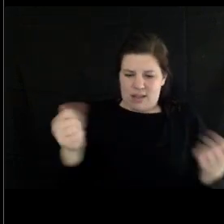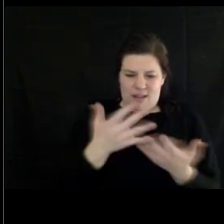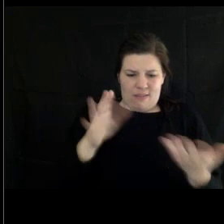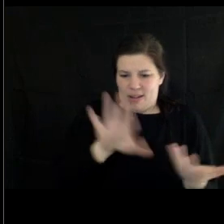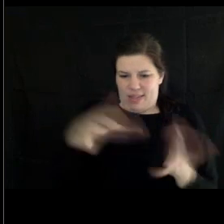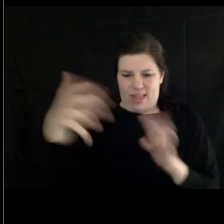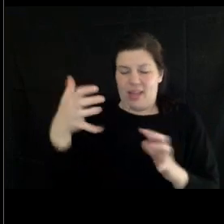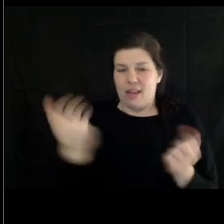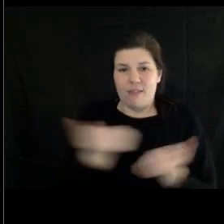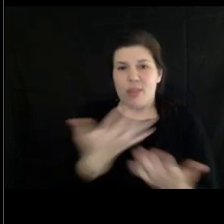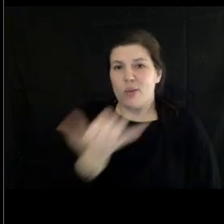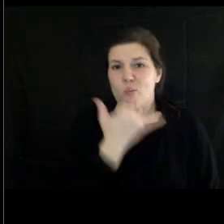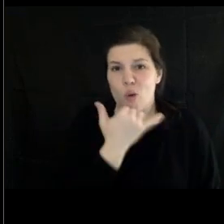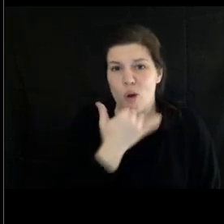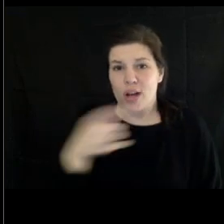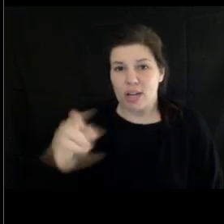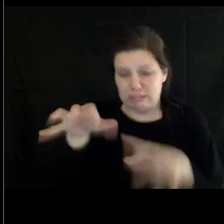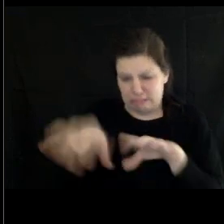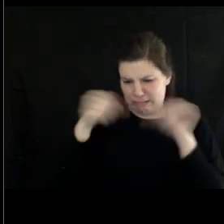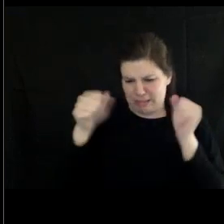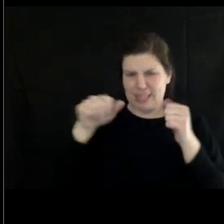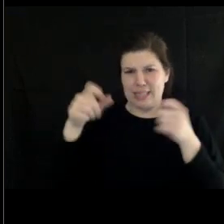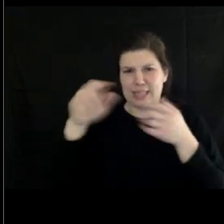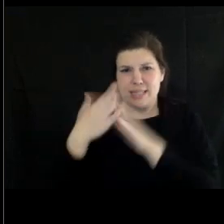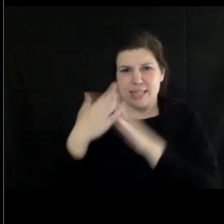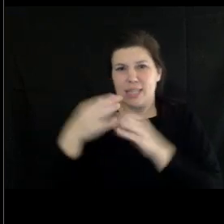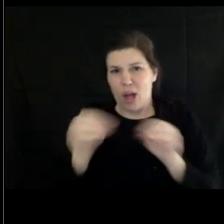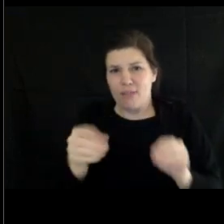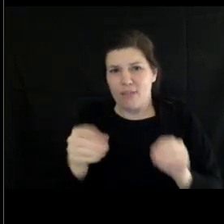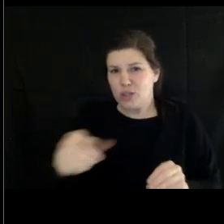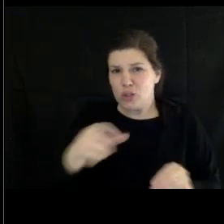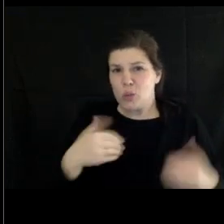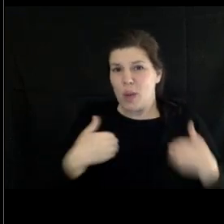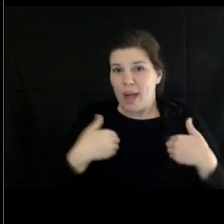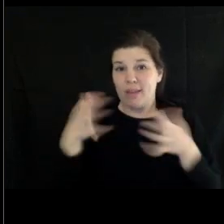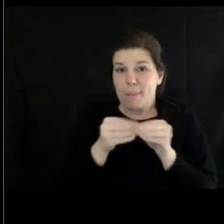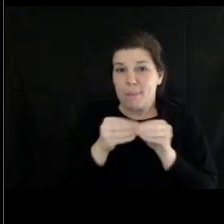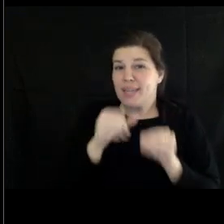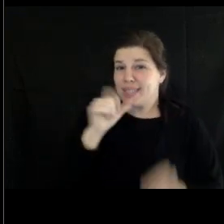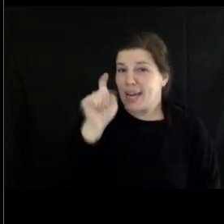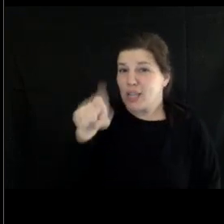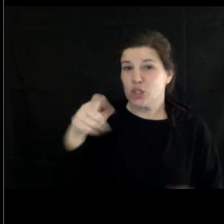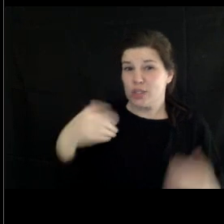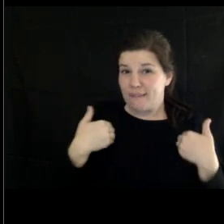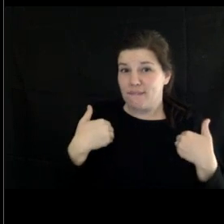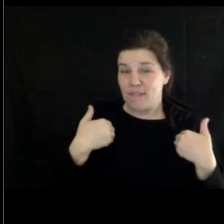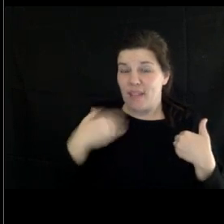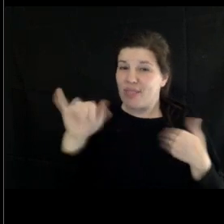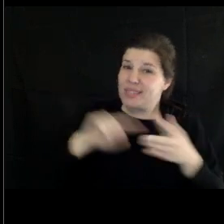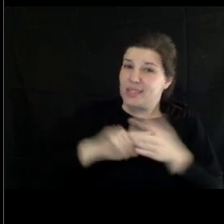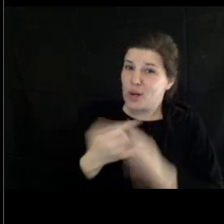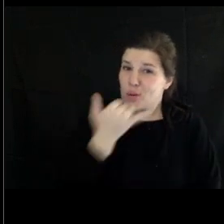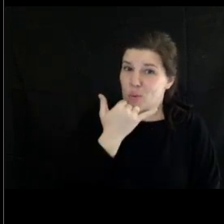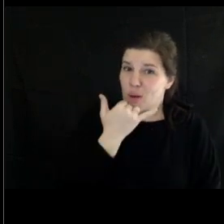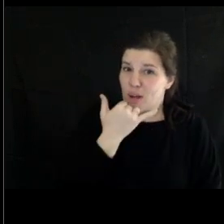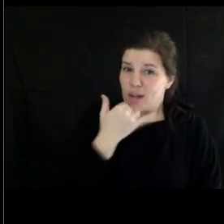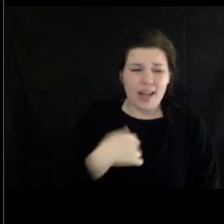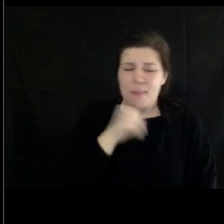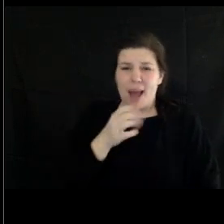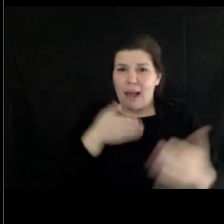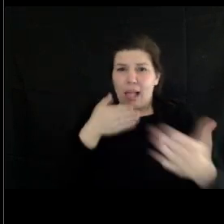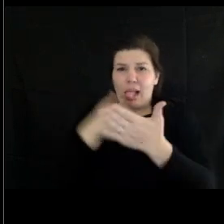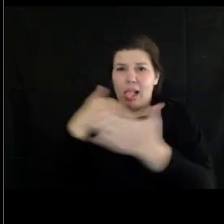city manager's office. We all understand these things and having meetings in there that you should not be having. That's starting wrong. And right now, I don't have nothing against you. I don't hold